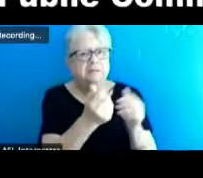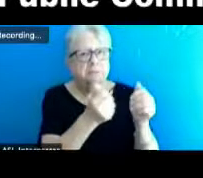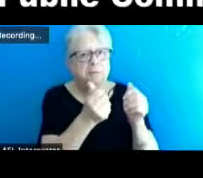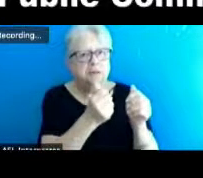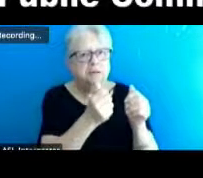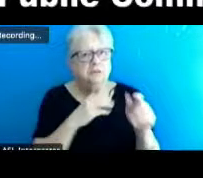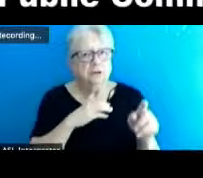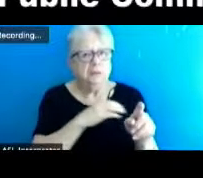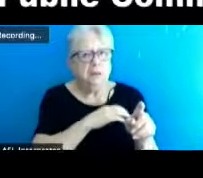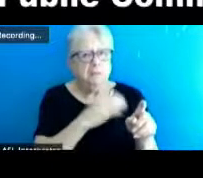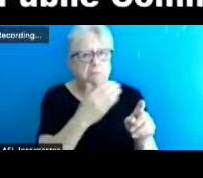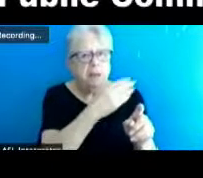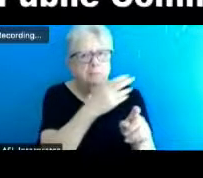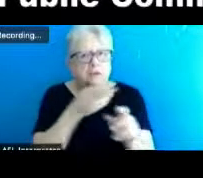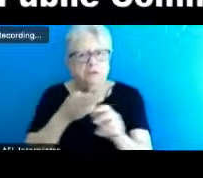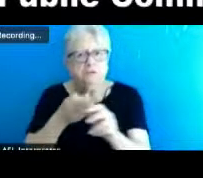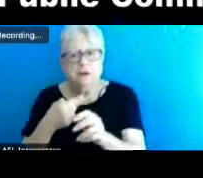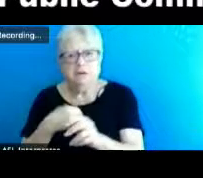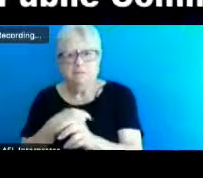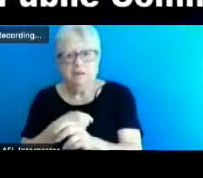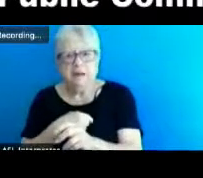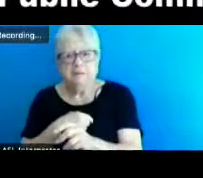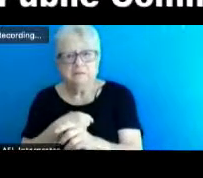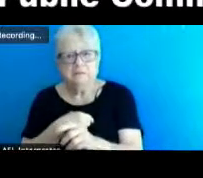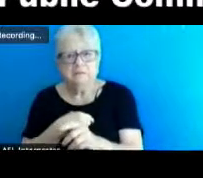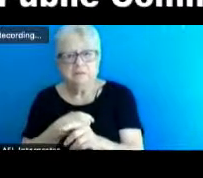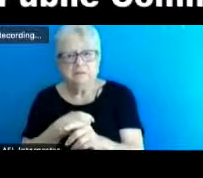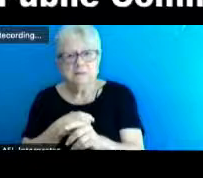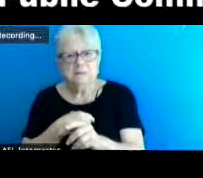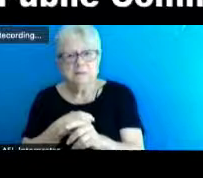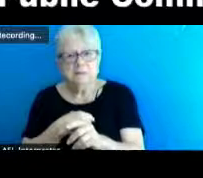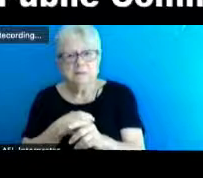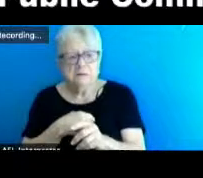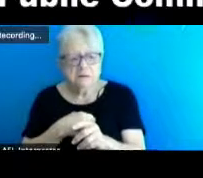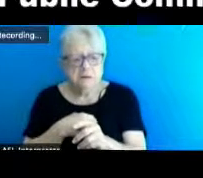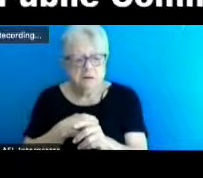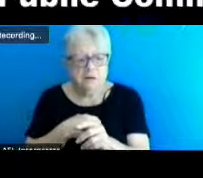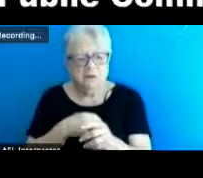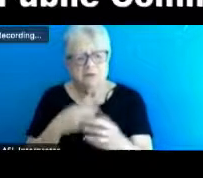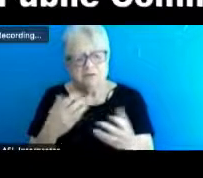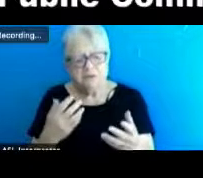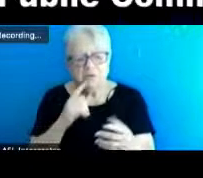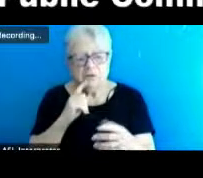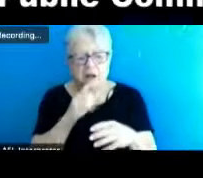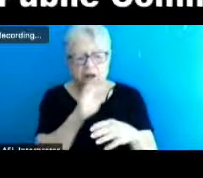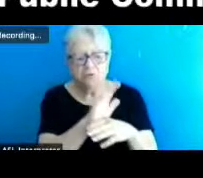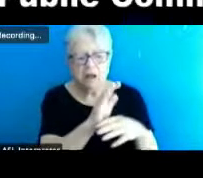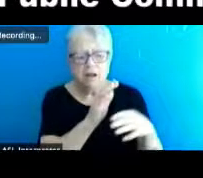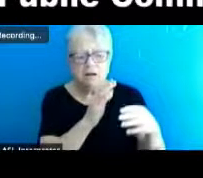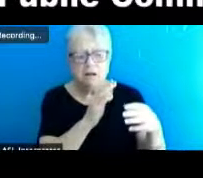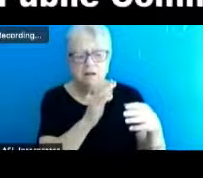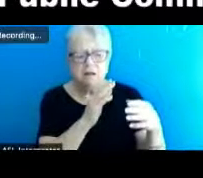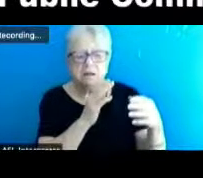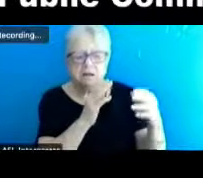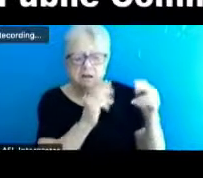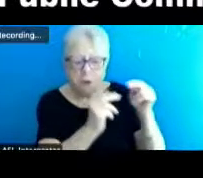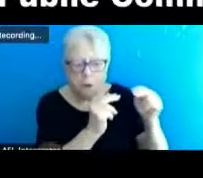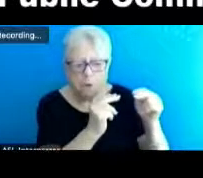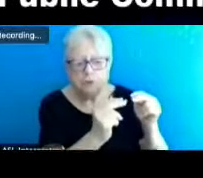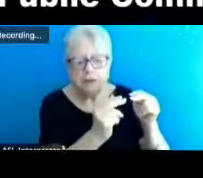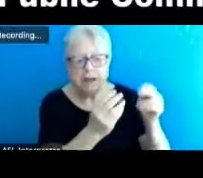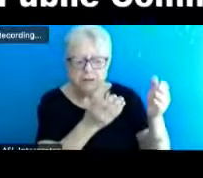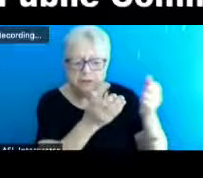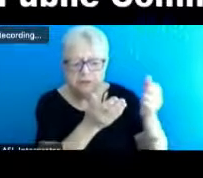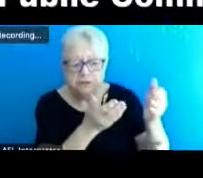join one of us would be that less on the contract negotiation side, but more on